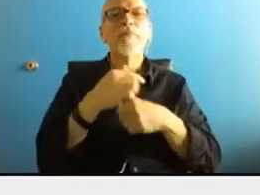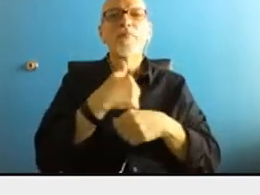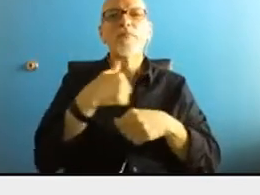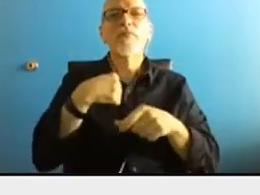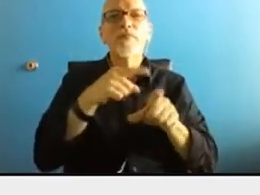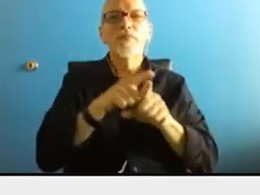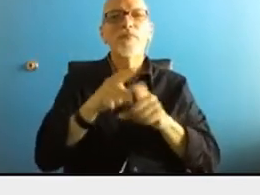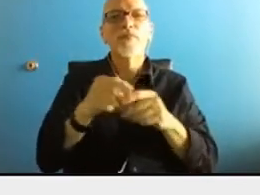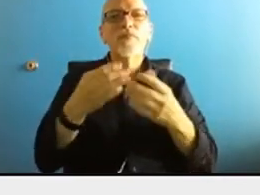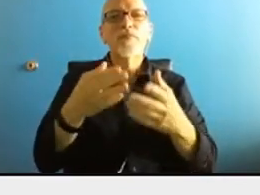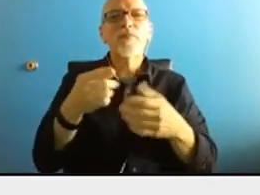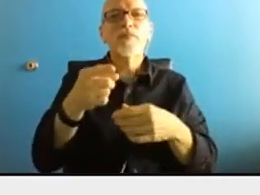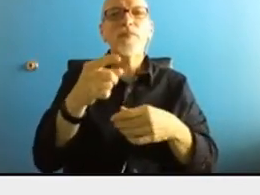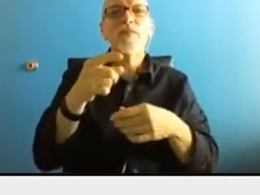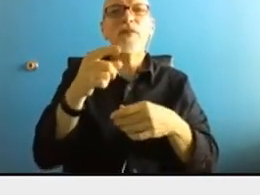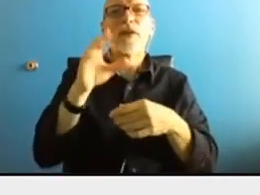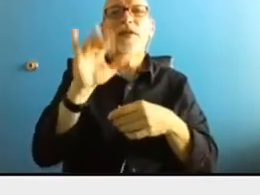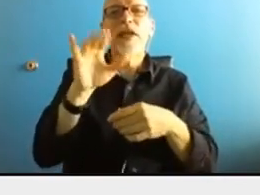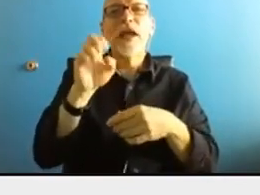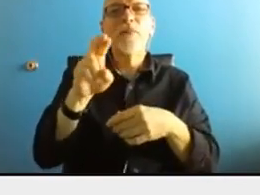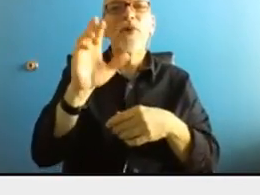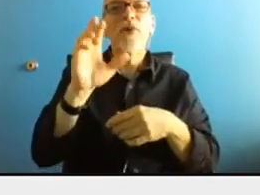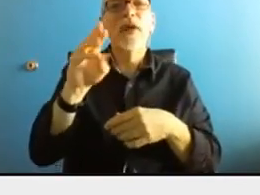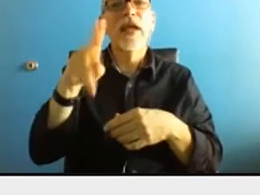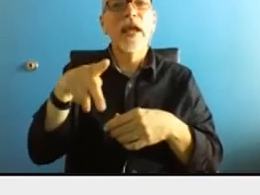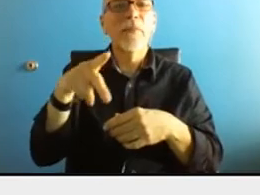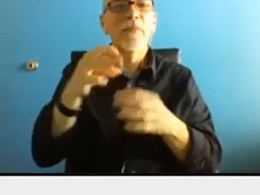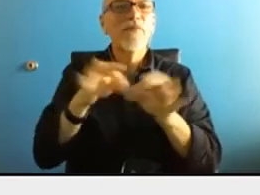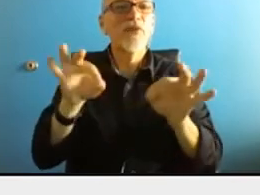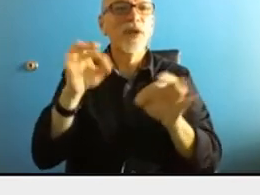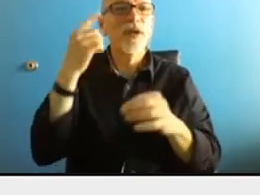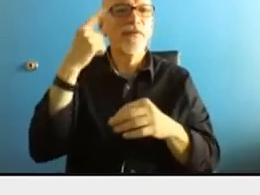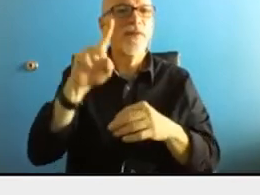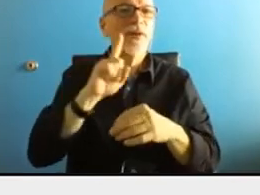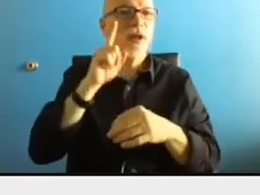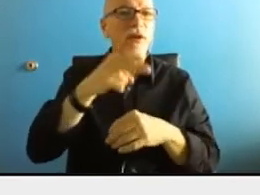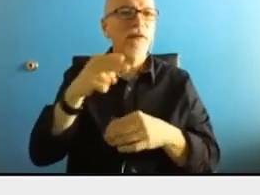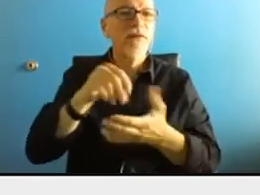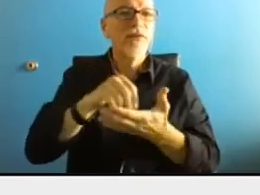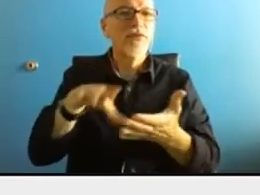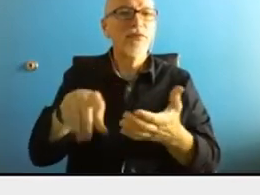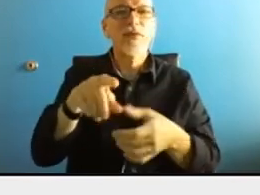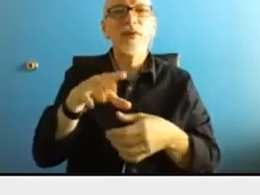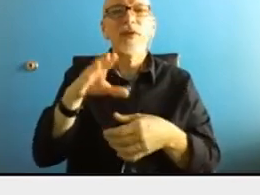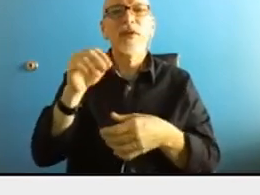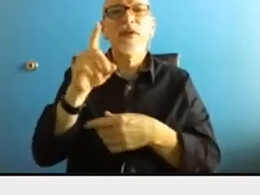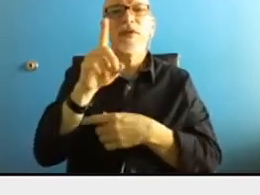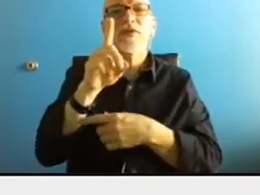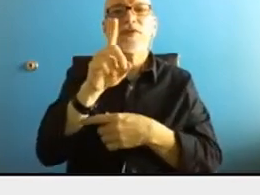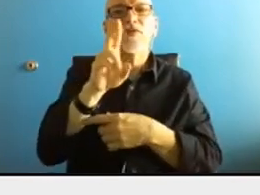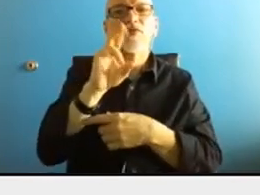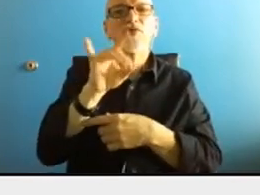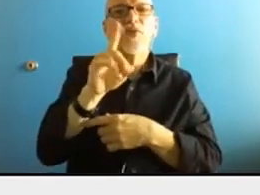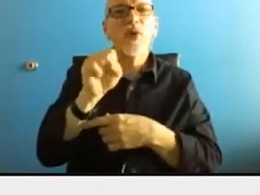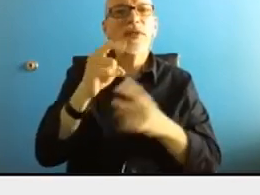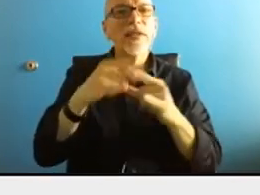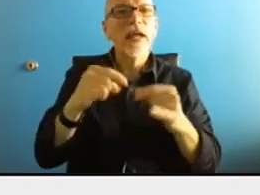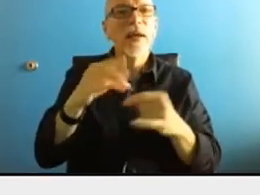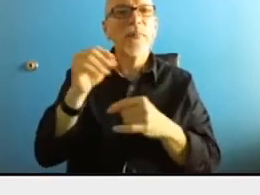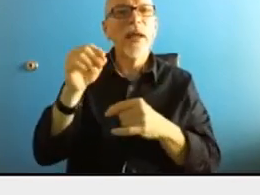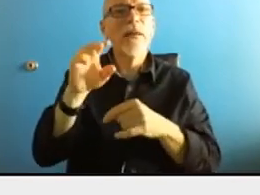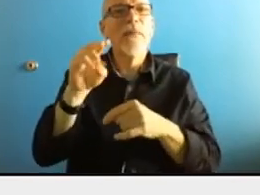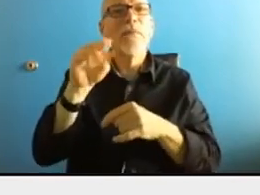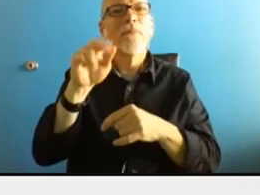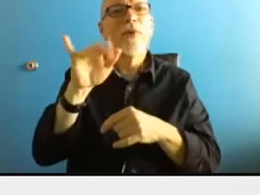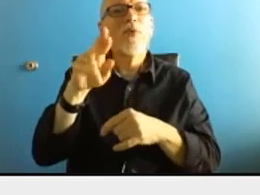Gen Cyber Camp free for deaf and hard of hearing students, and Drones and Droids Camp and a Marine Biology Camp for free for